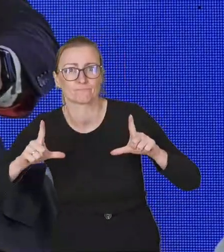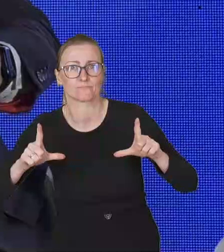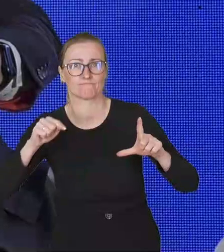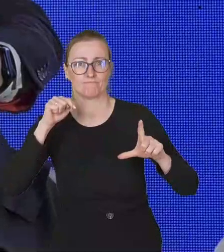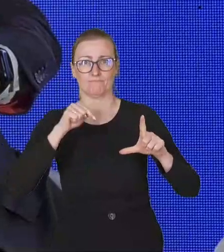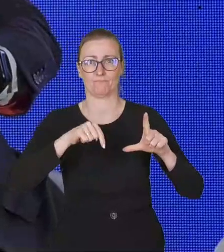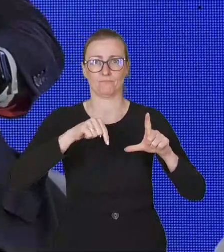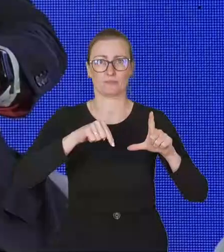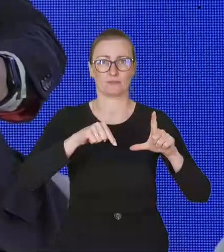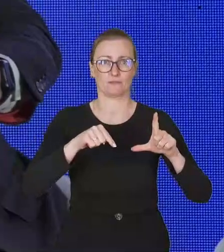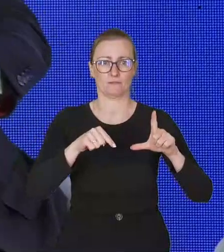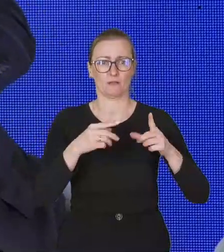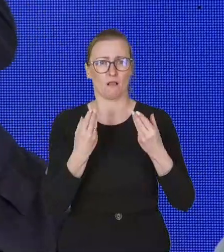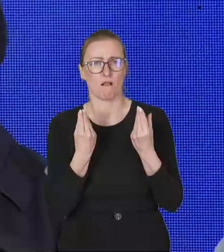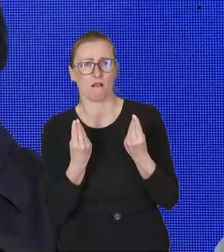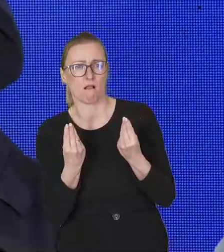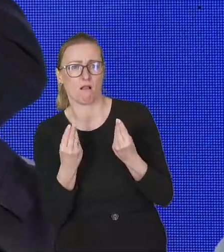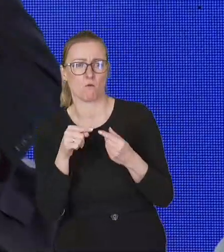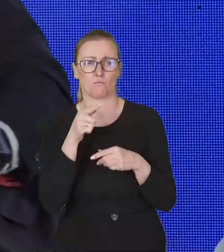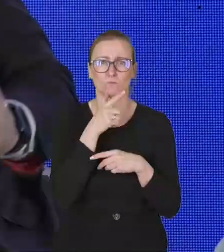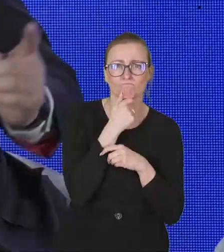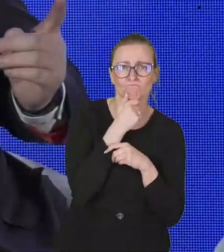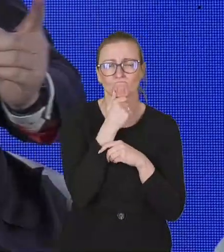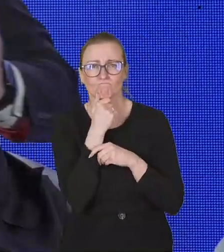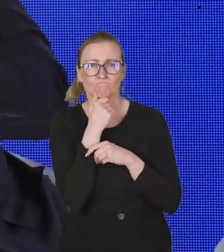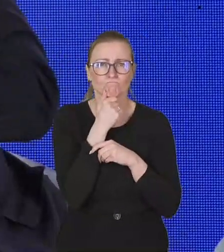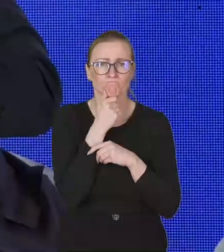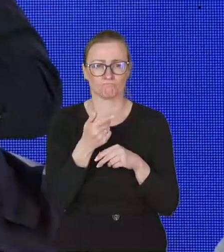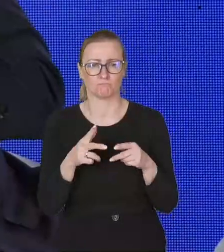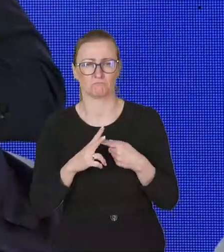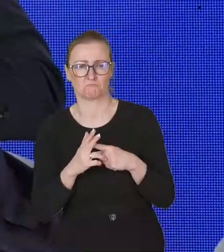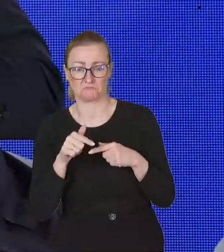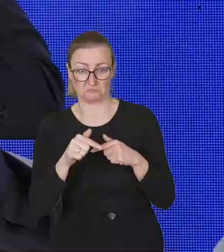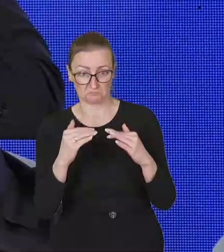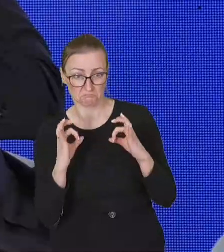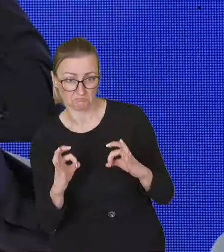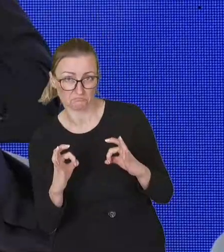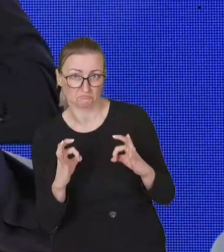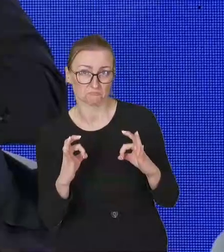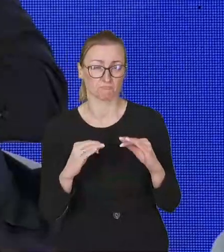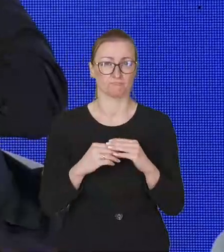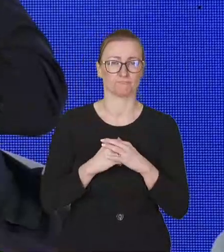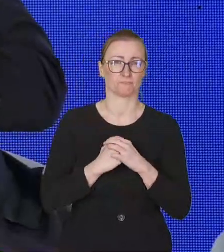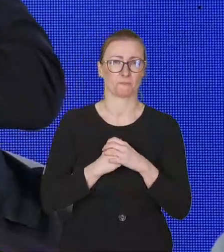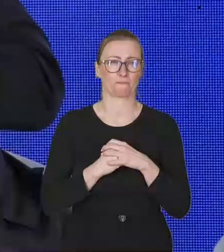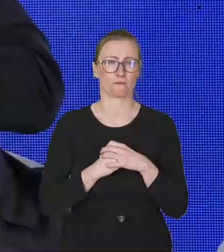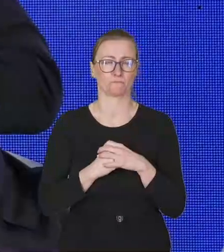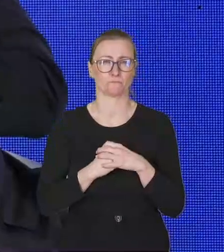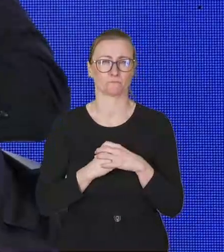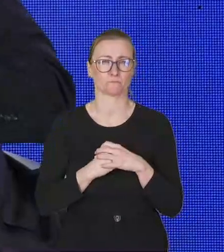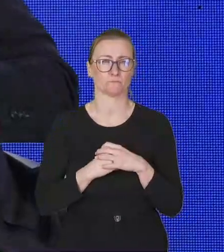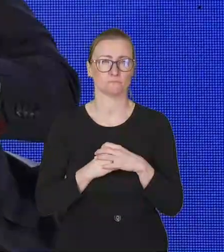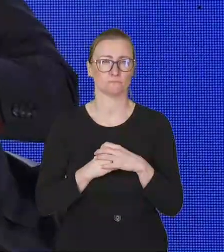up, but then across the EU, and then bring also the different actors with their different capacities, with